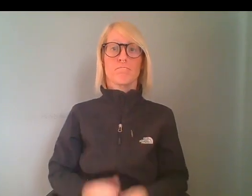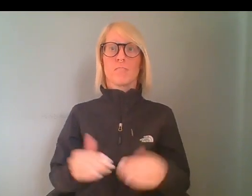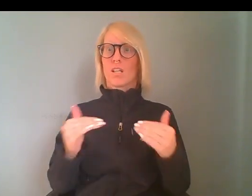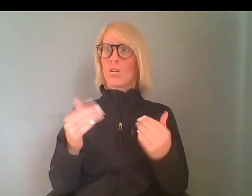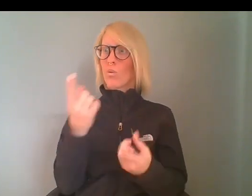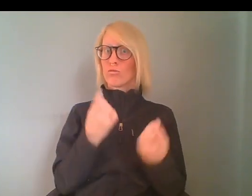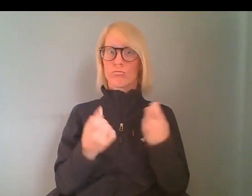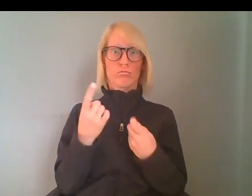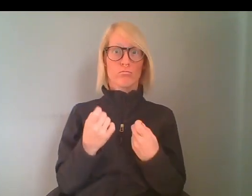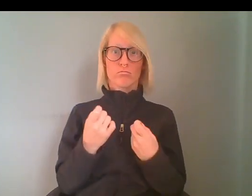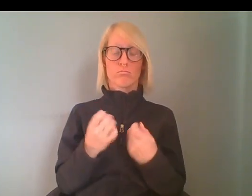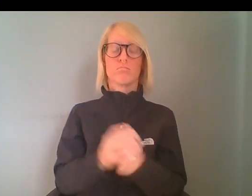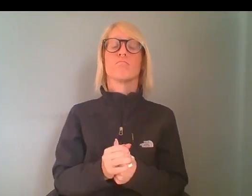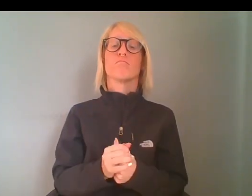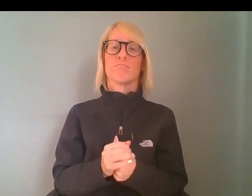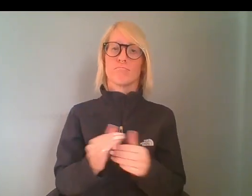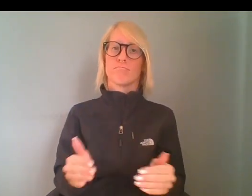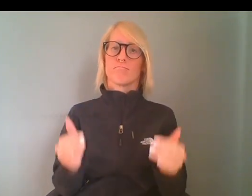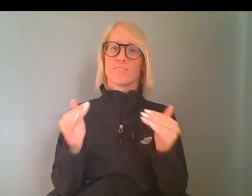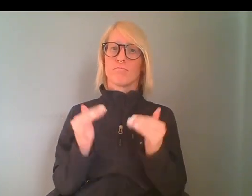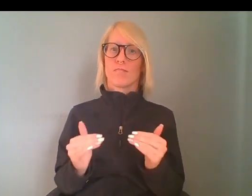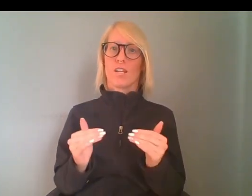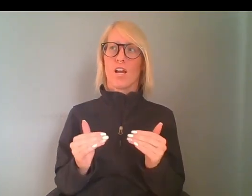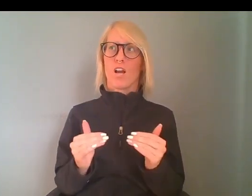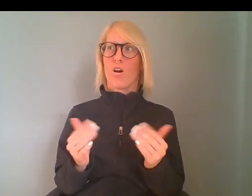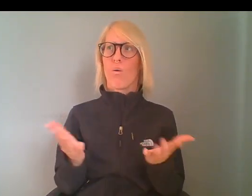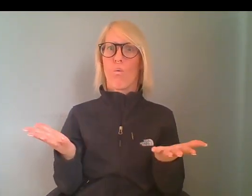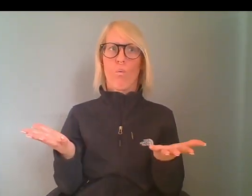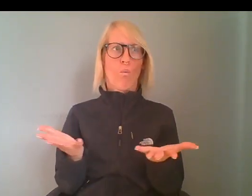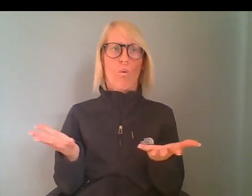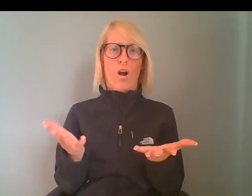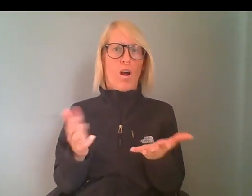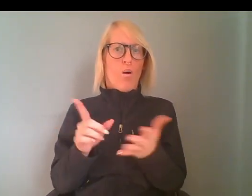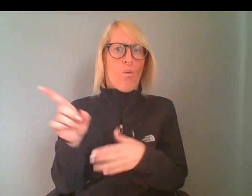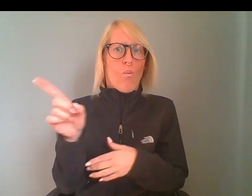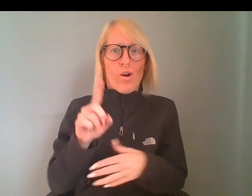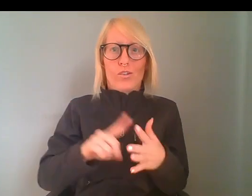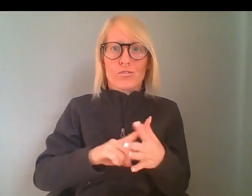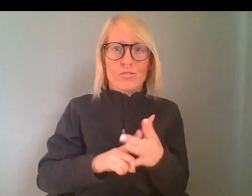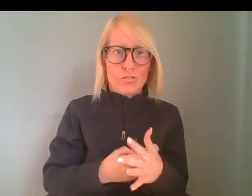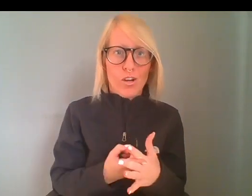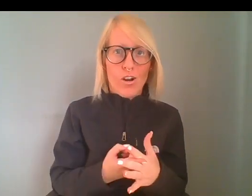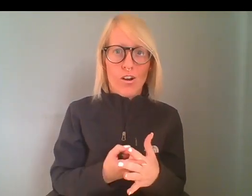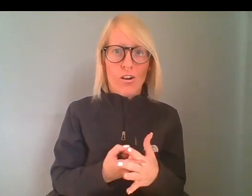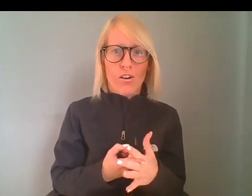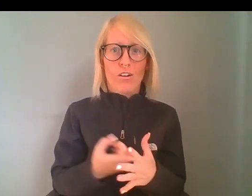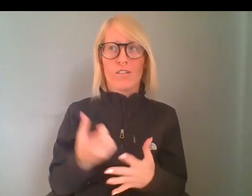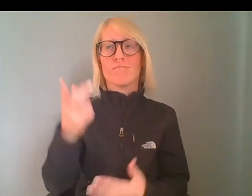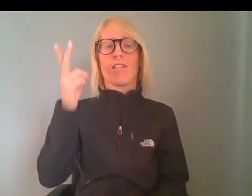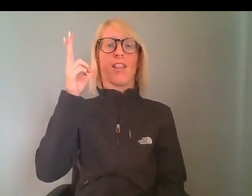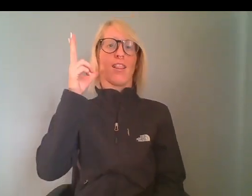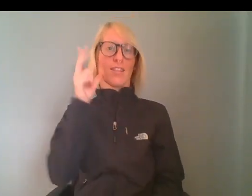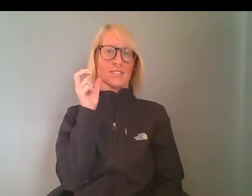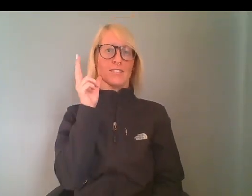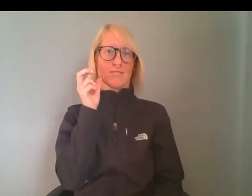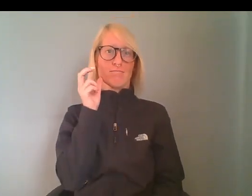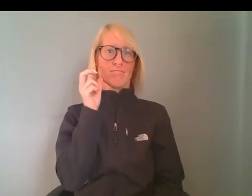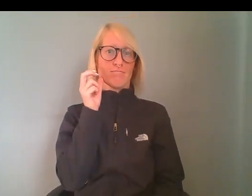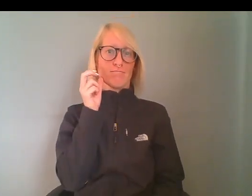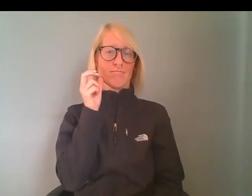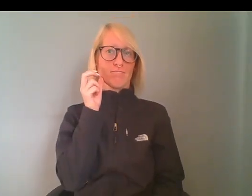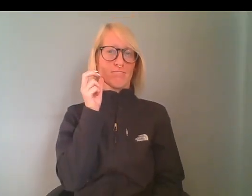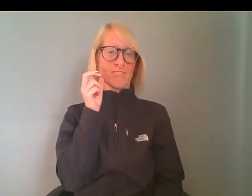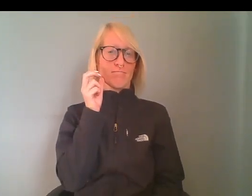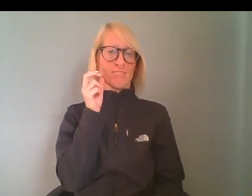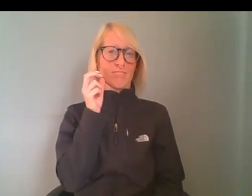All right, where to begin? Listen. Not just listen to me. Hopefully you are listening to me. But what I mean by this slide is, before you jump in, listen to